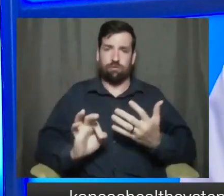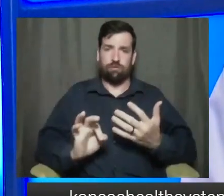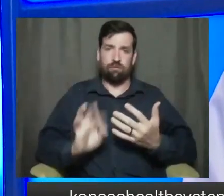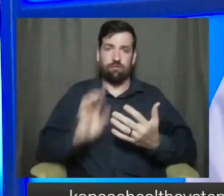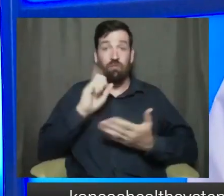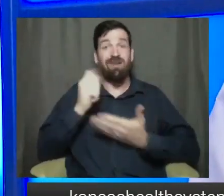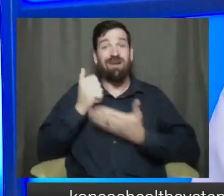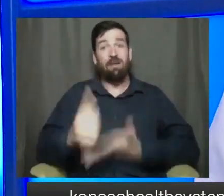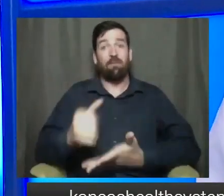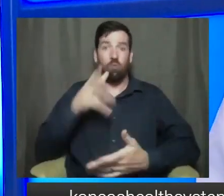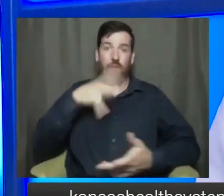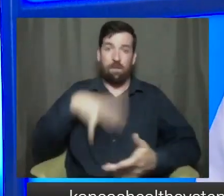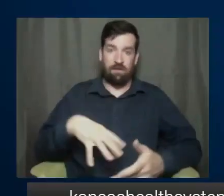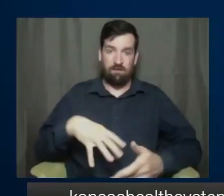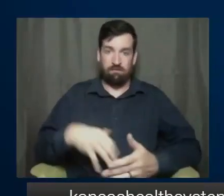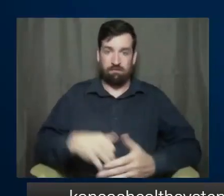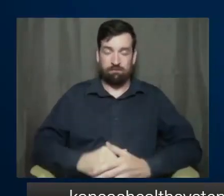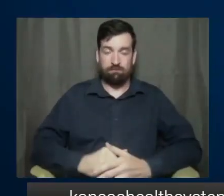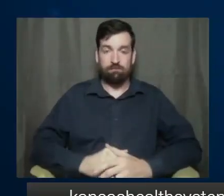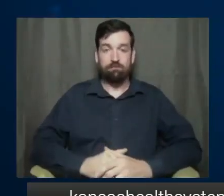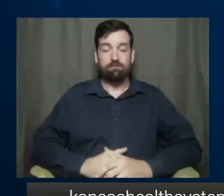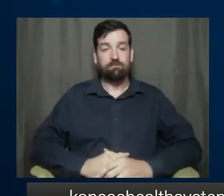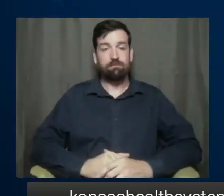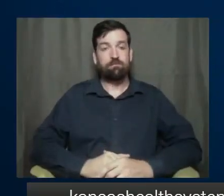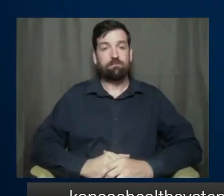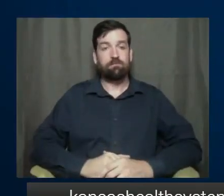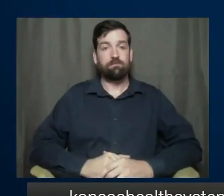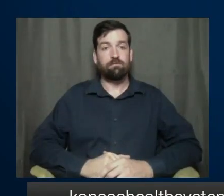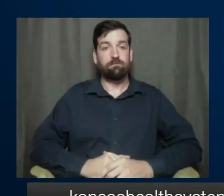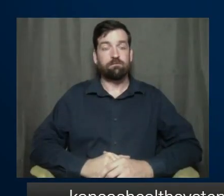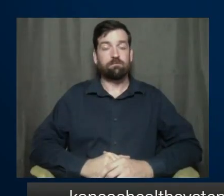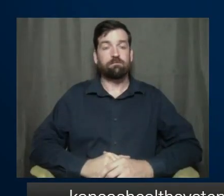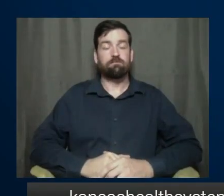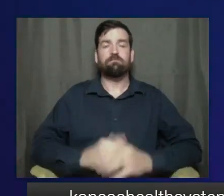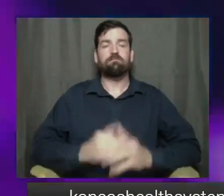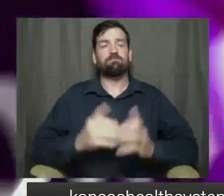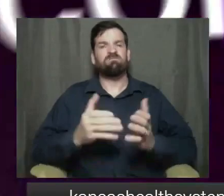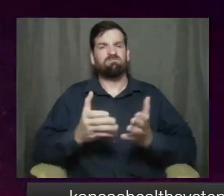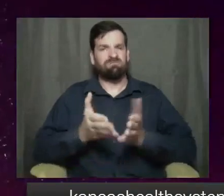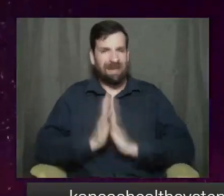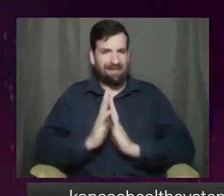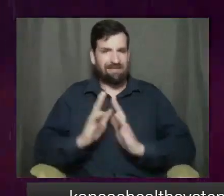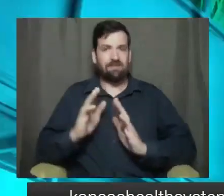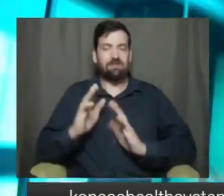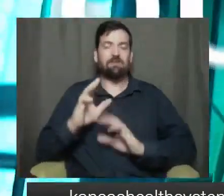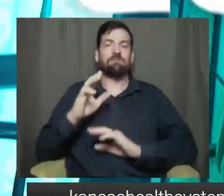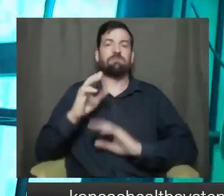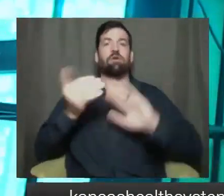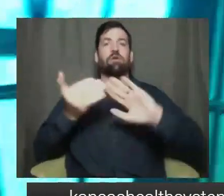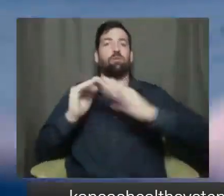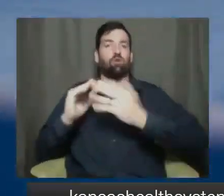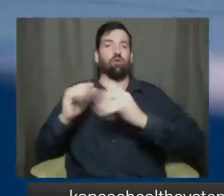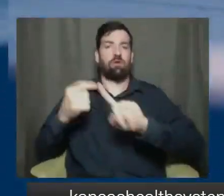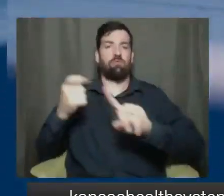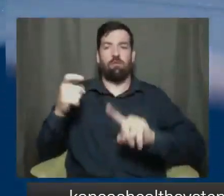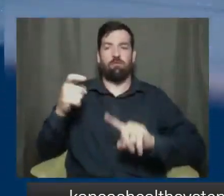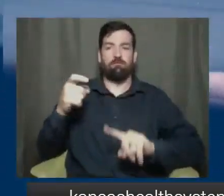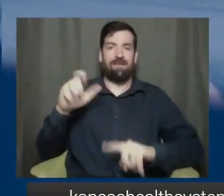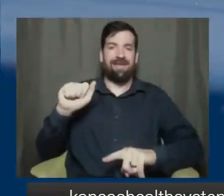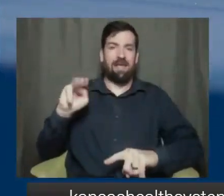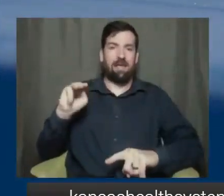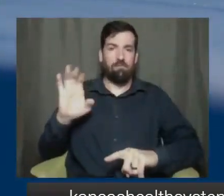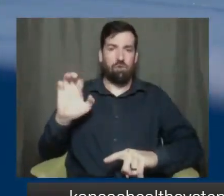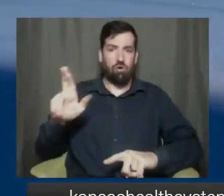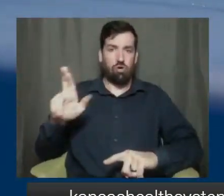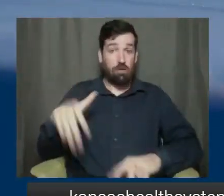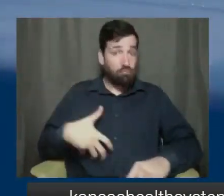who are suffering with these conditions. I want to ask a community question from Amber. She's asking, is pregnancy the